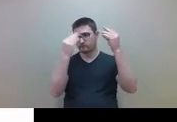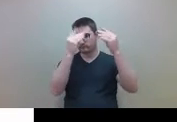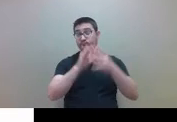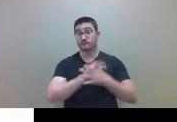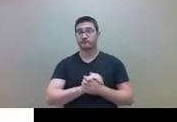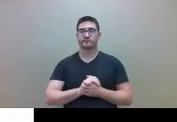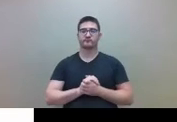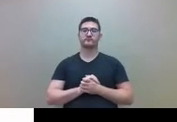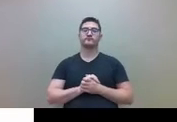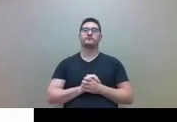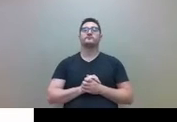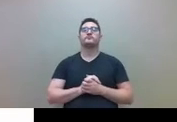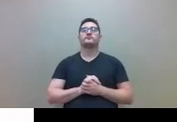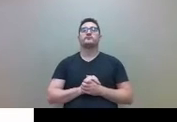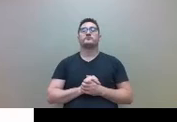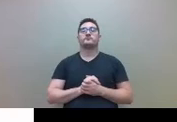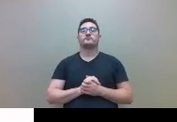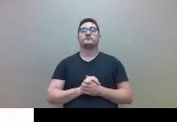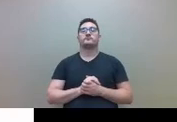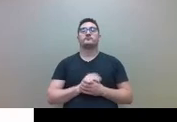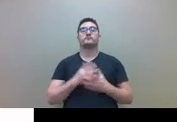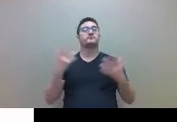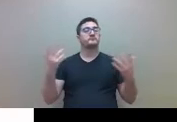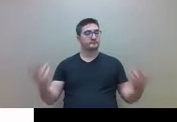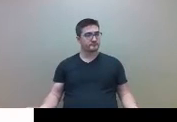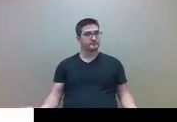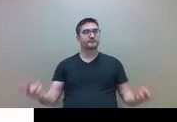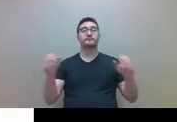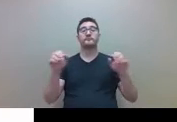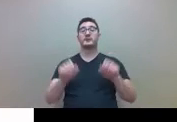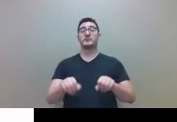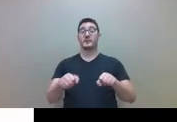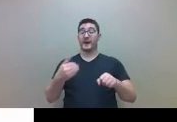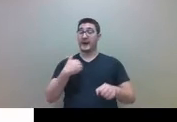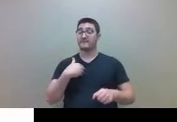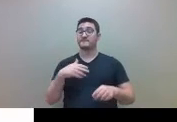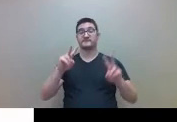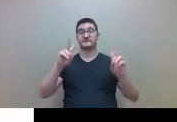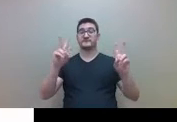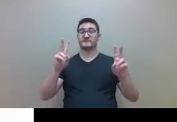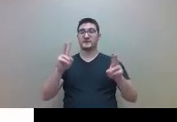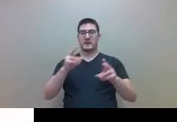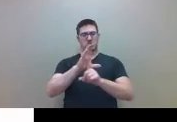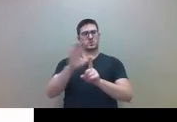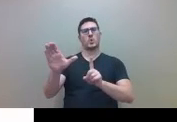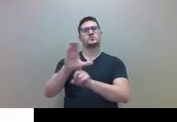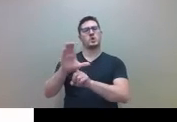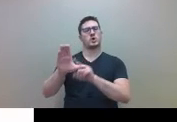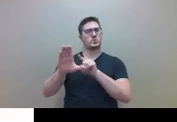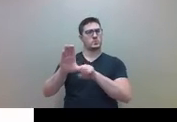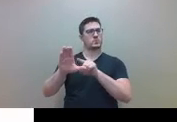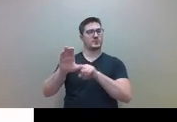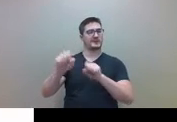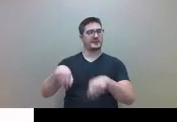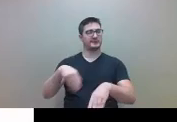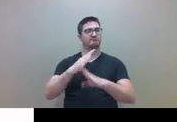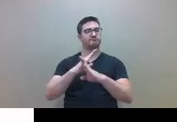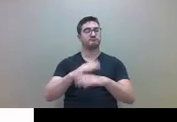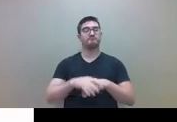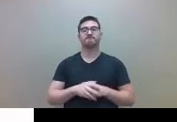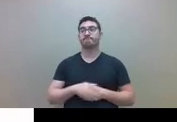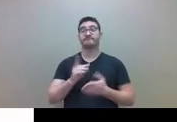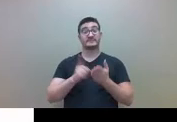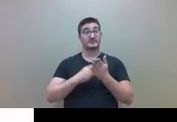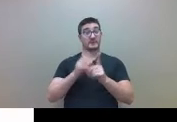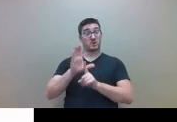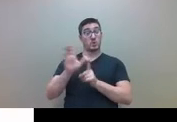cultural barriers, right? If your culture doesn't believe in reaching out to the community, the greater community,